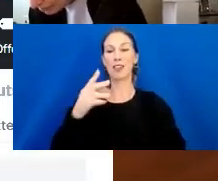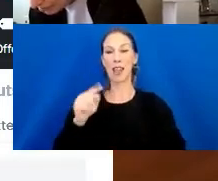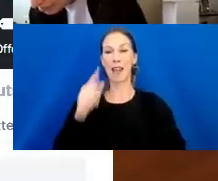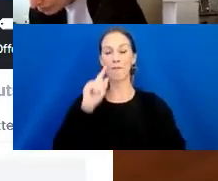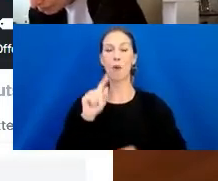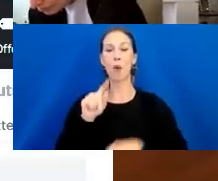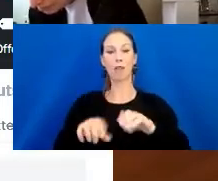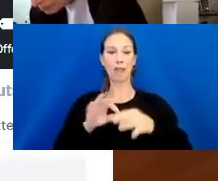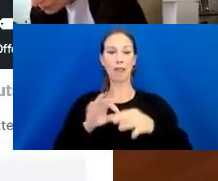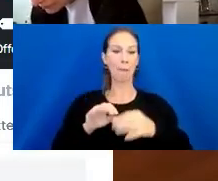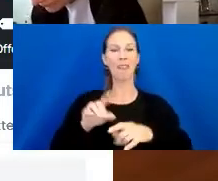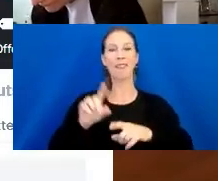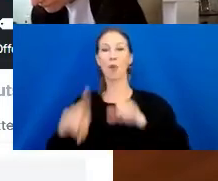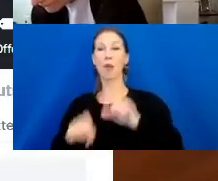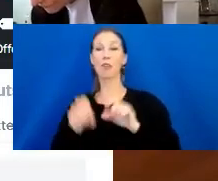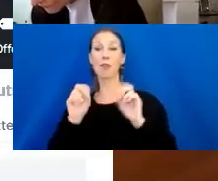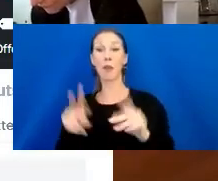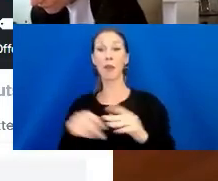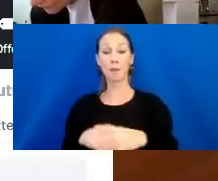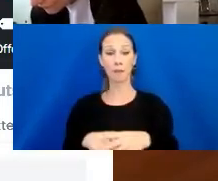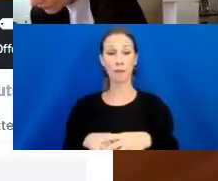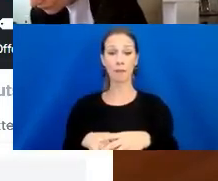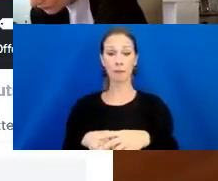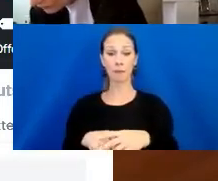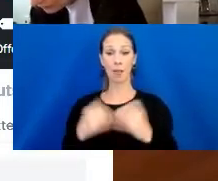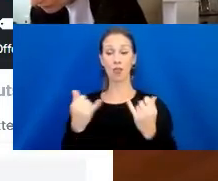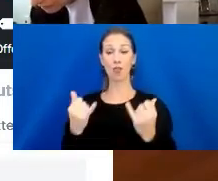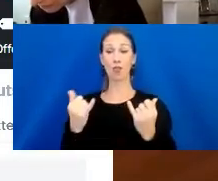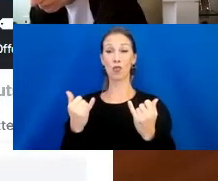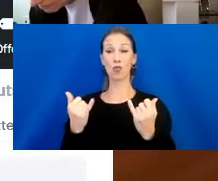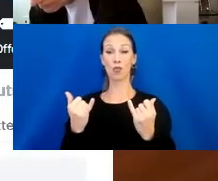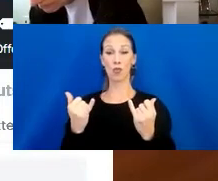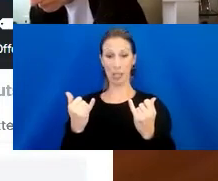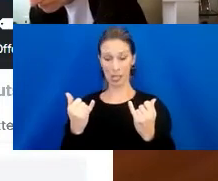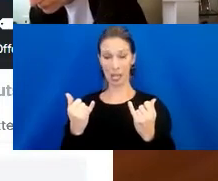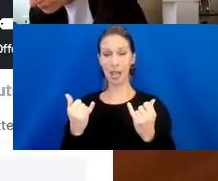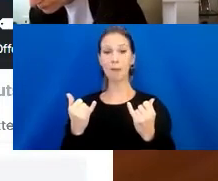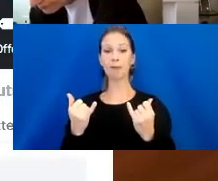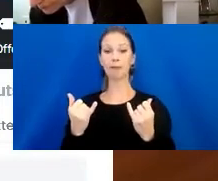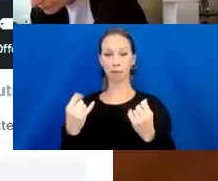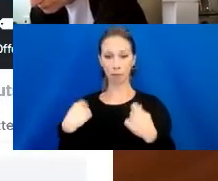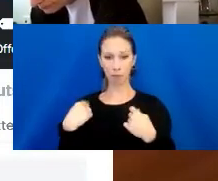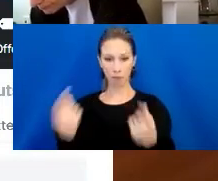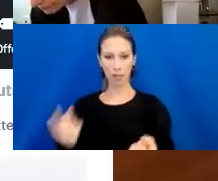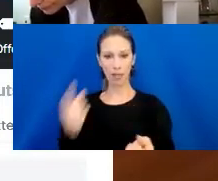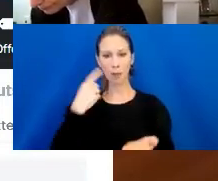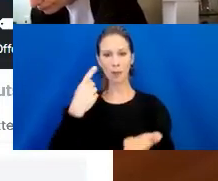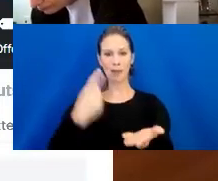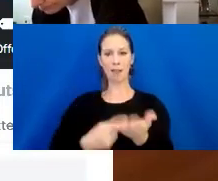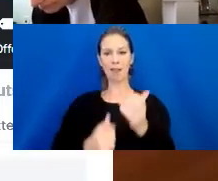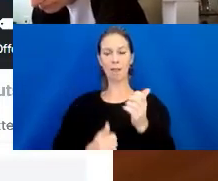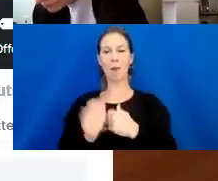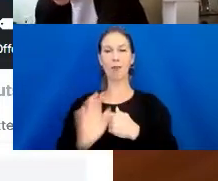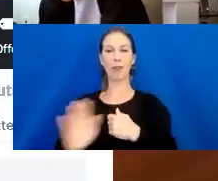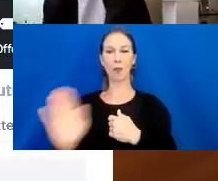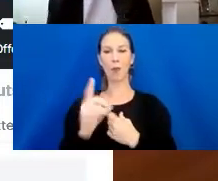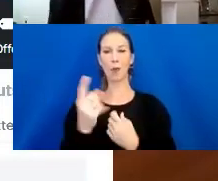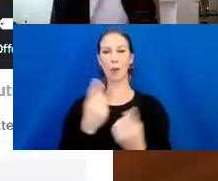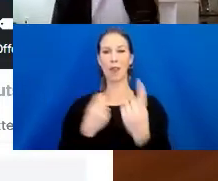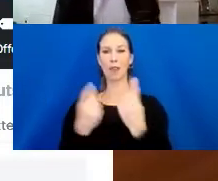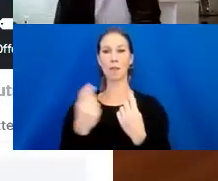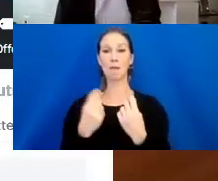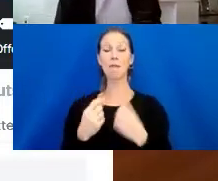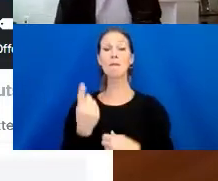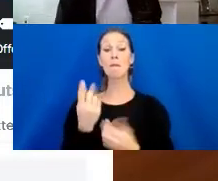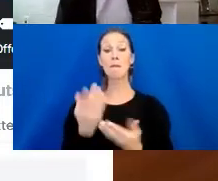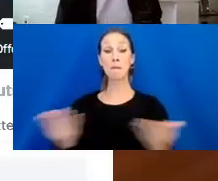And I think those are most of the questions for this particular session. One thing just